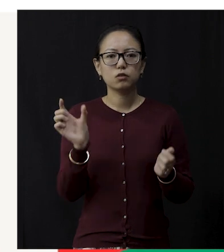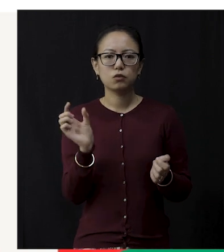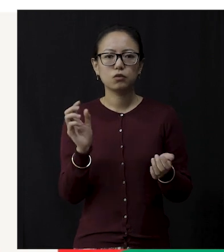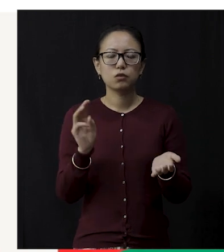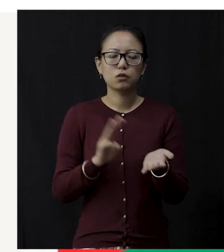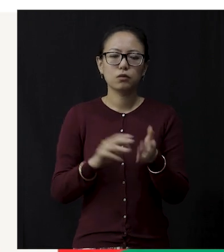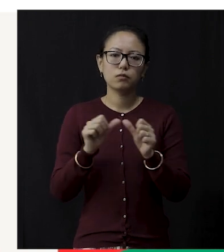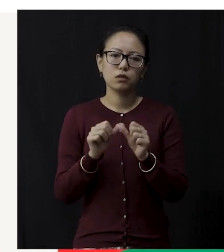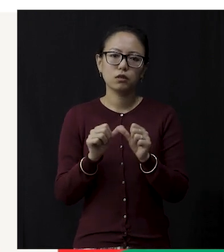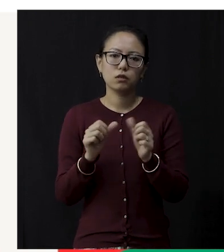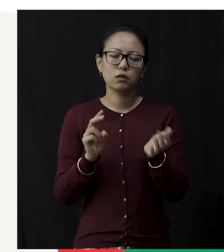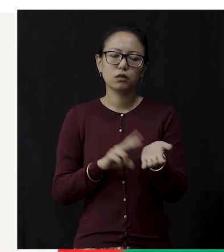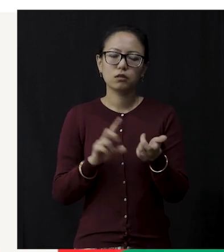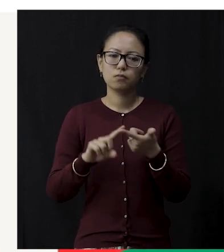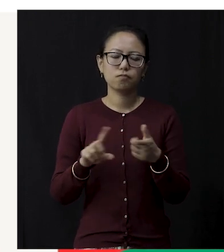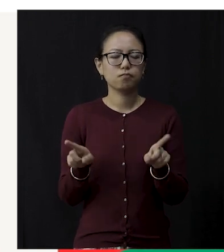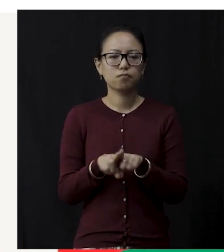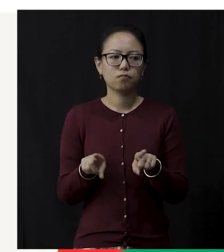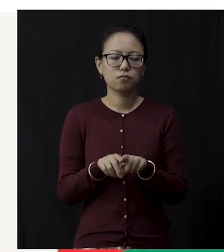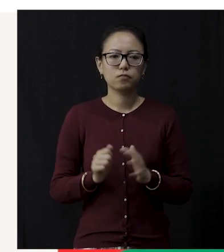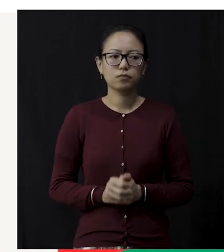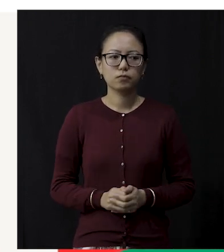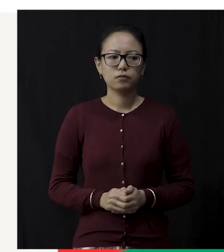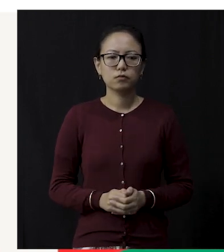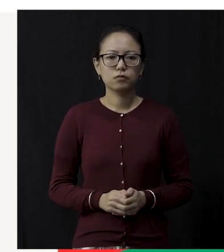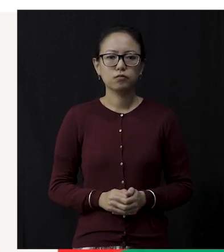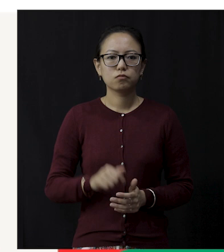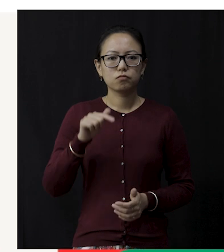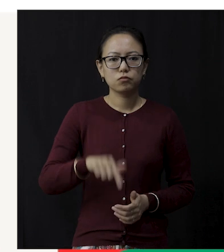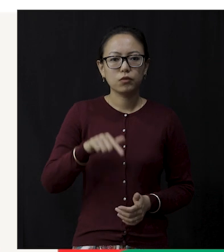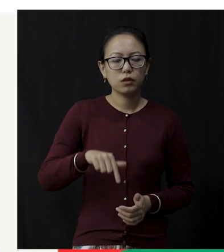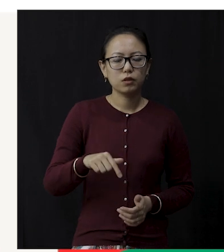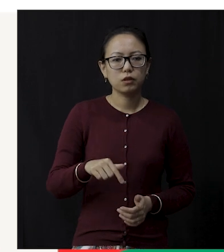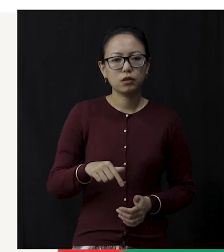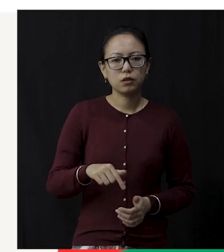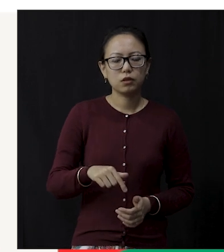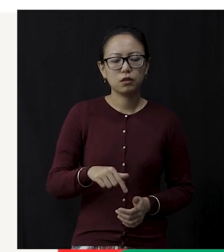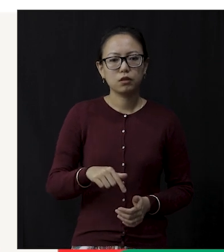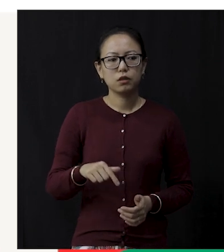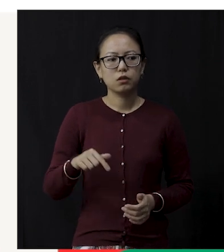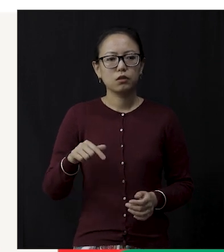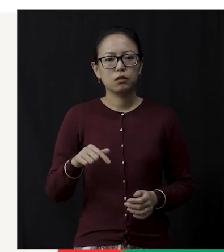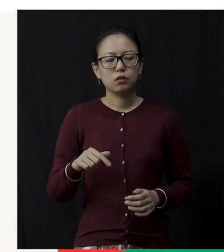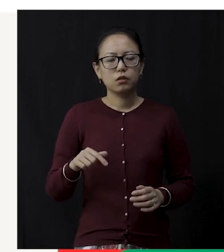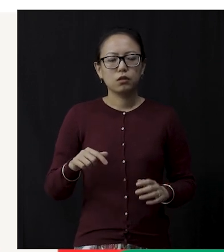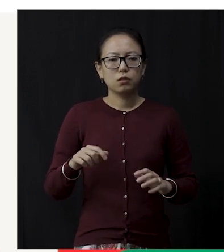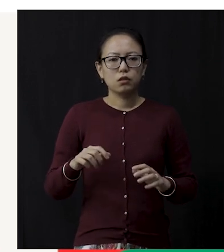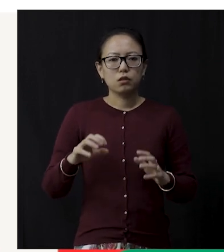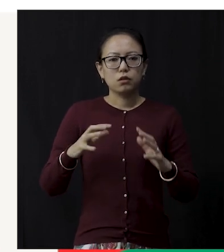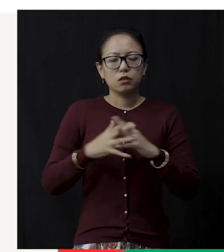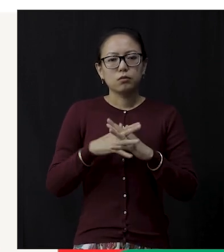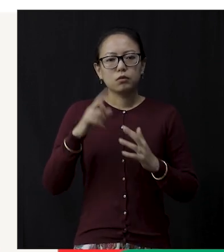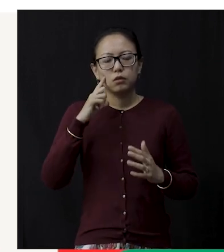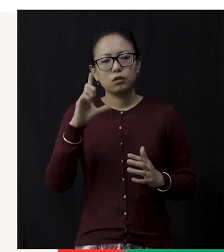Now students, we are going to learn about the wild animals and domestic animals.